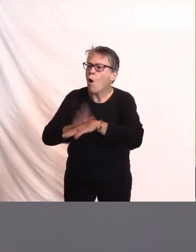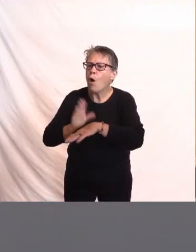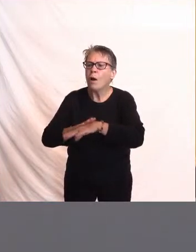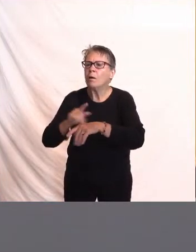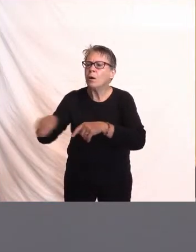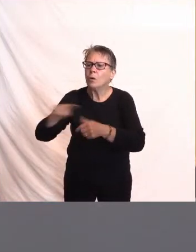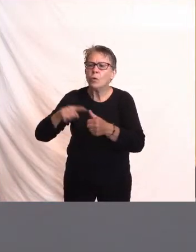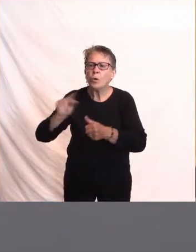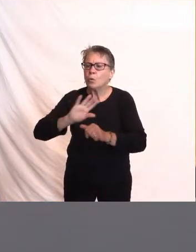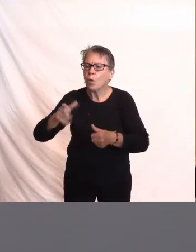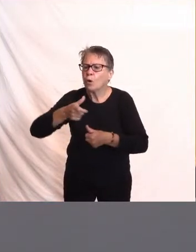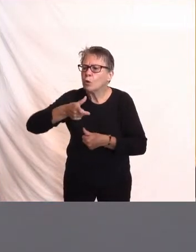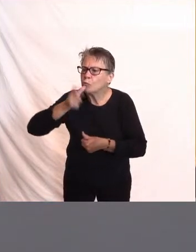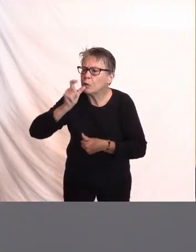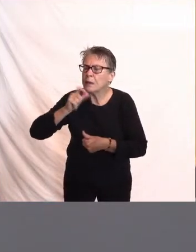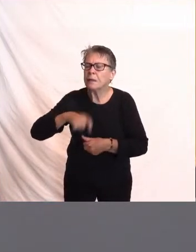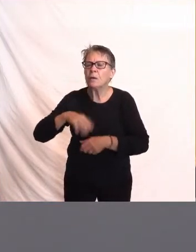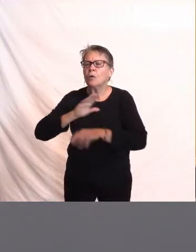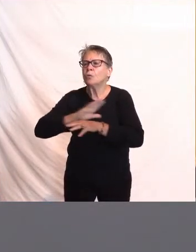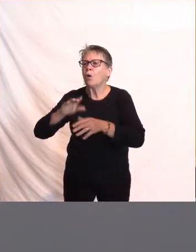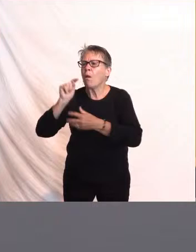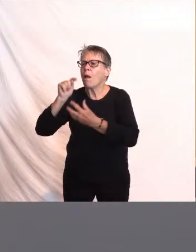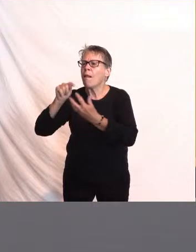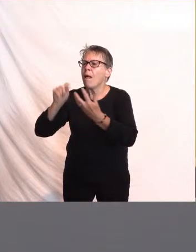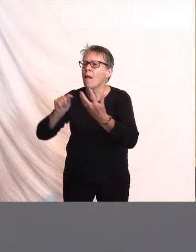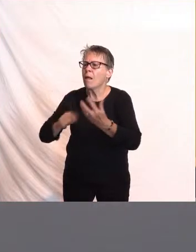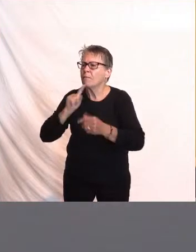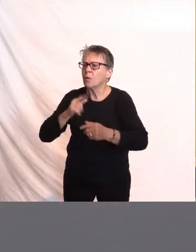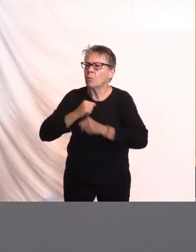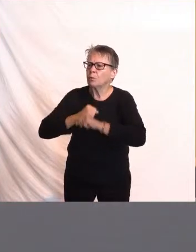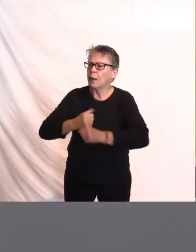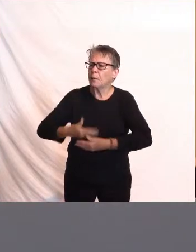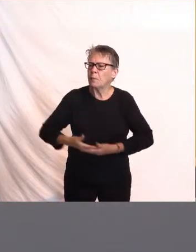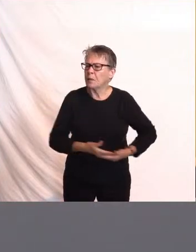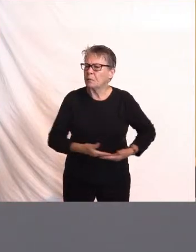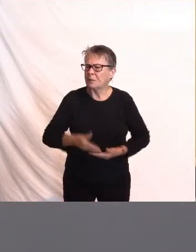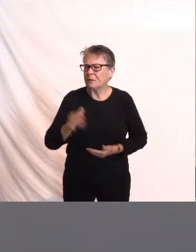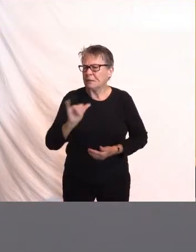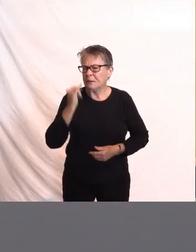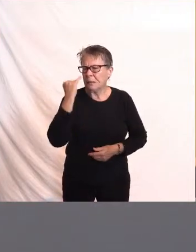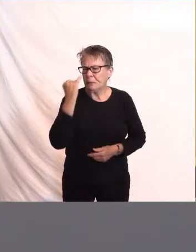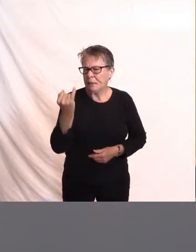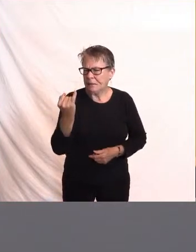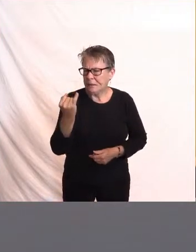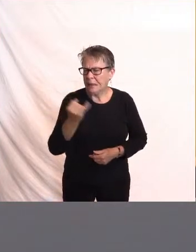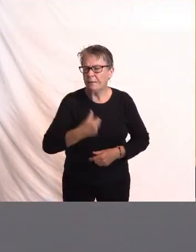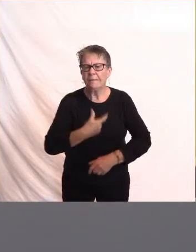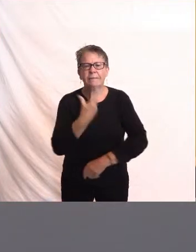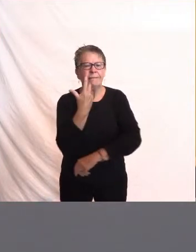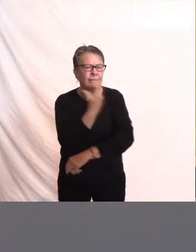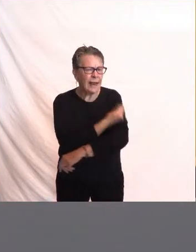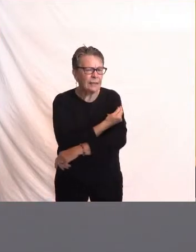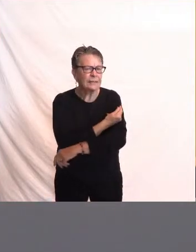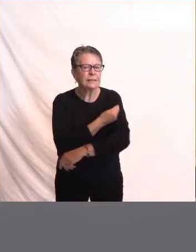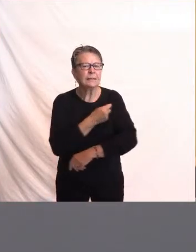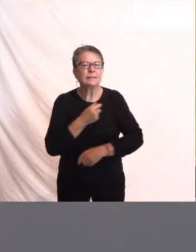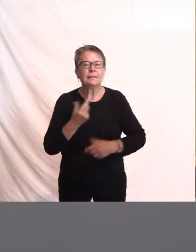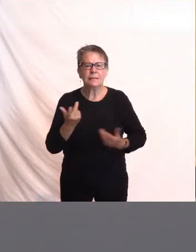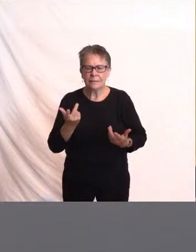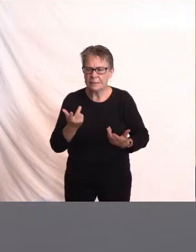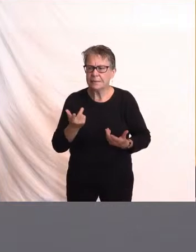sorts of antibiotics they shouldn't be taking. We tell them to be more careful with all sorts of different things. So it's only natural and understandable